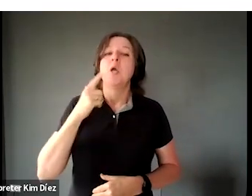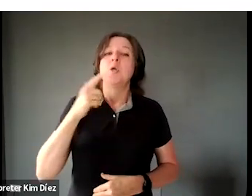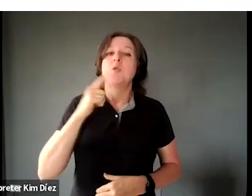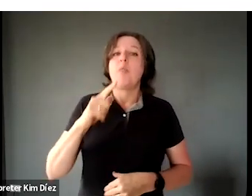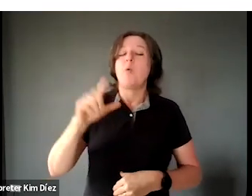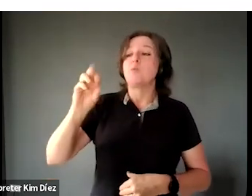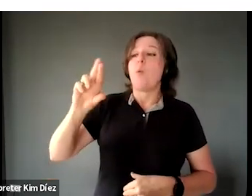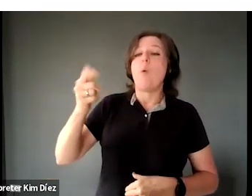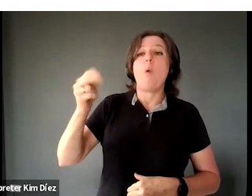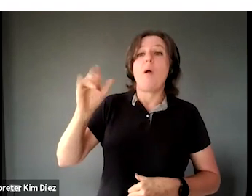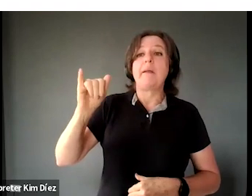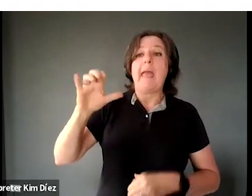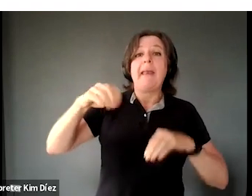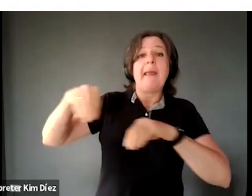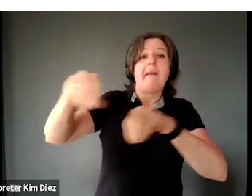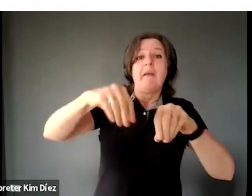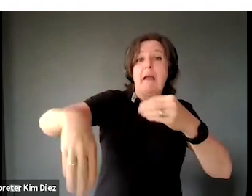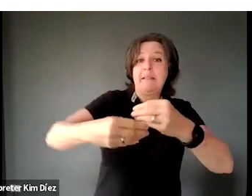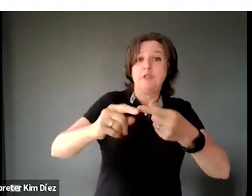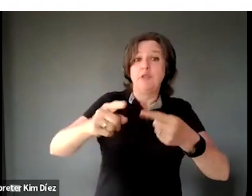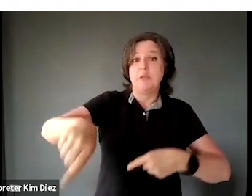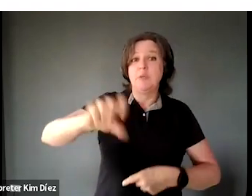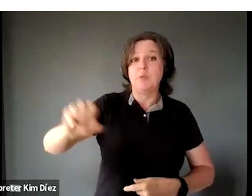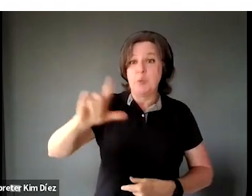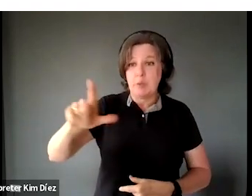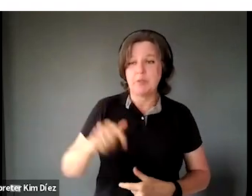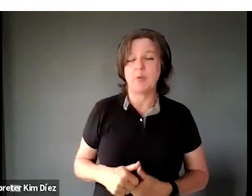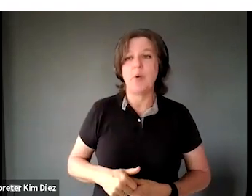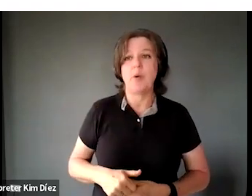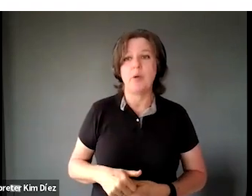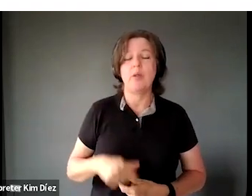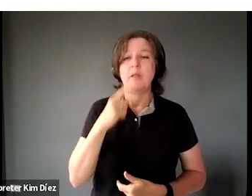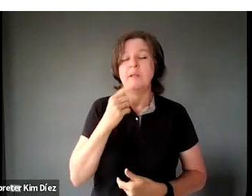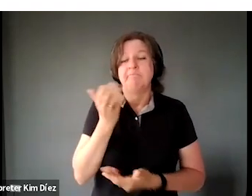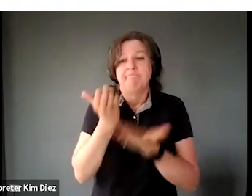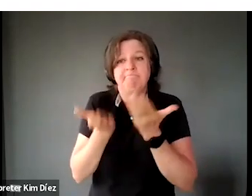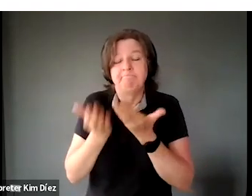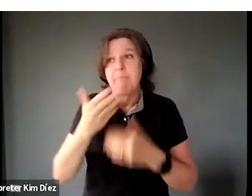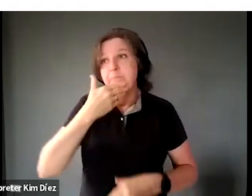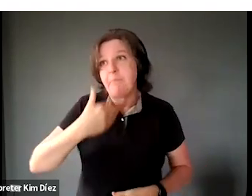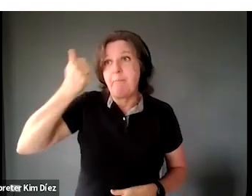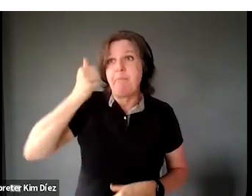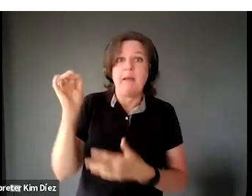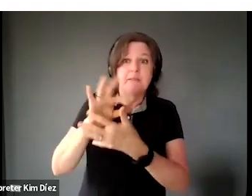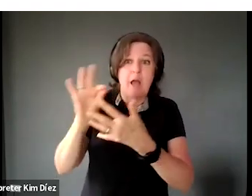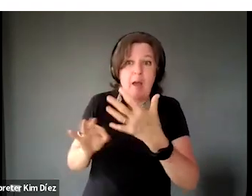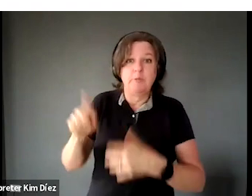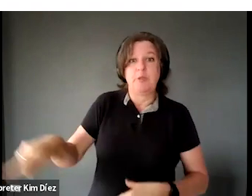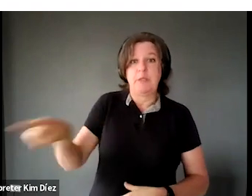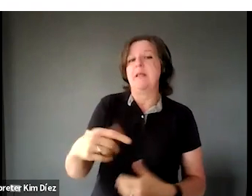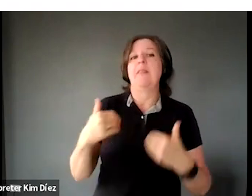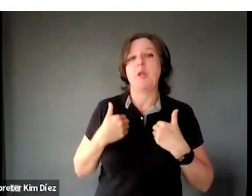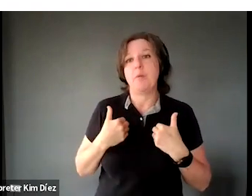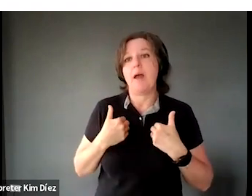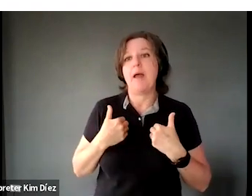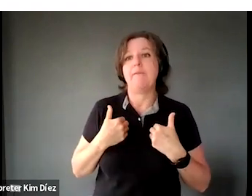of the organic amendments, and this is something that we have seen in our field experience, and it's probably